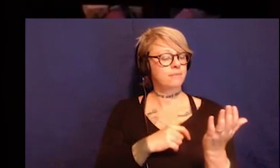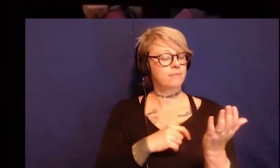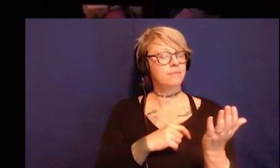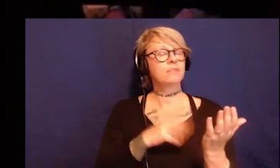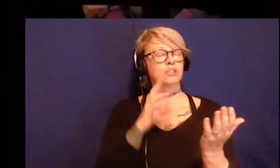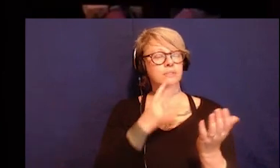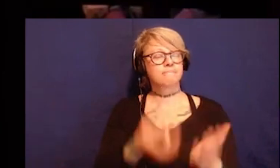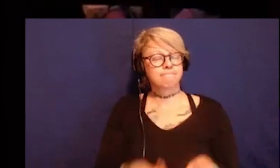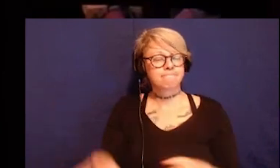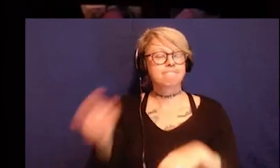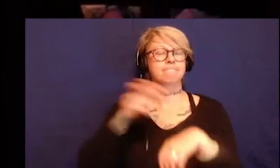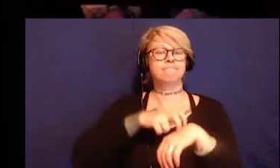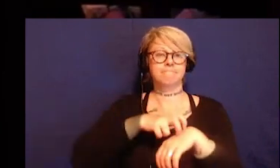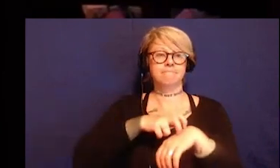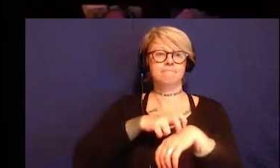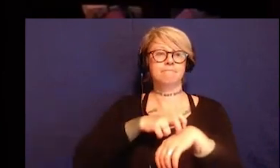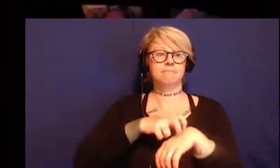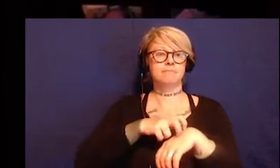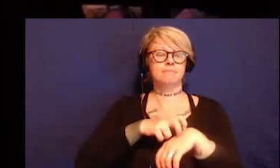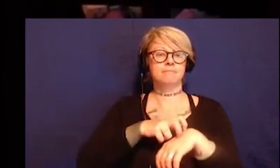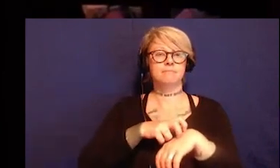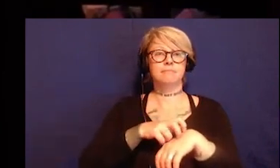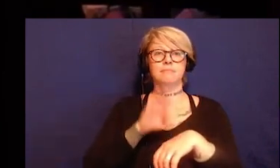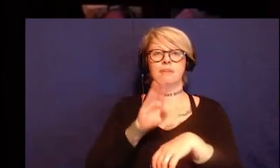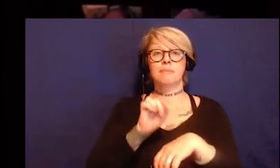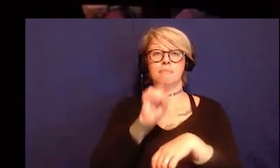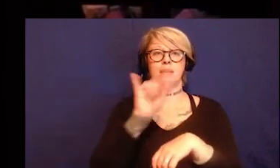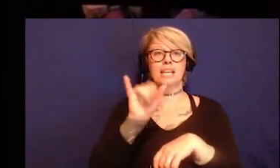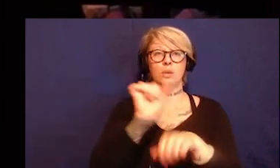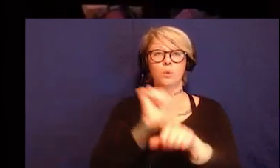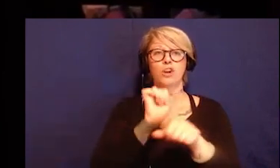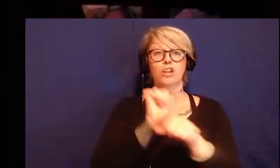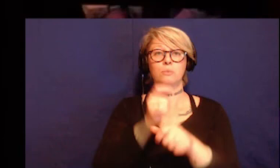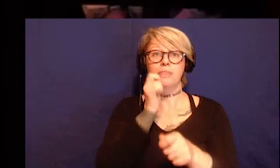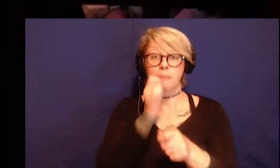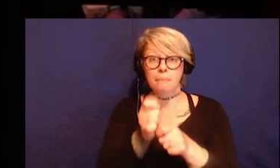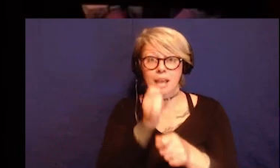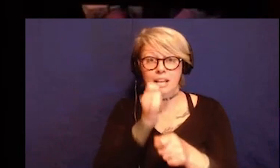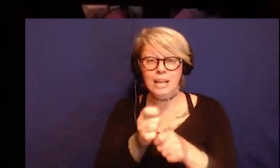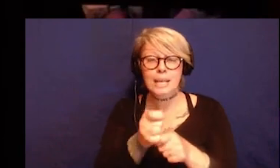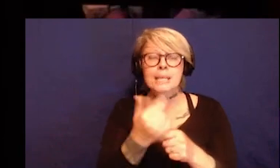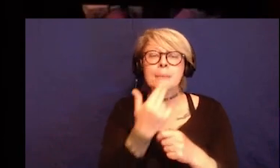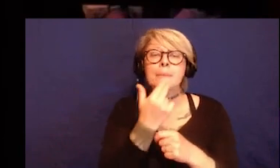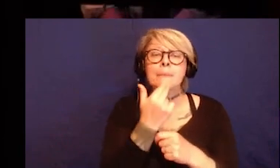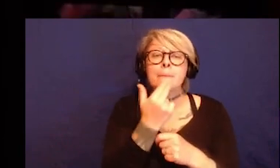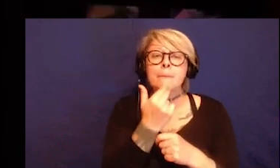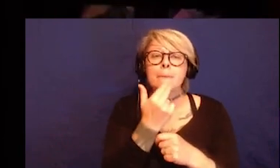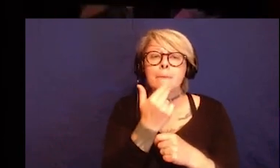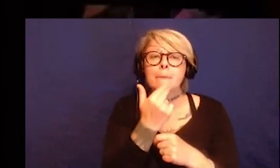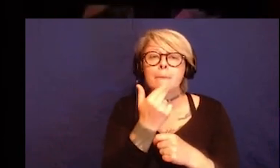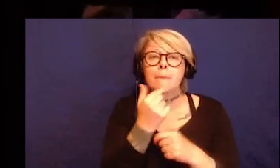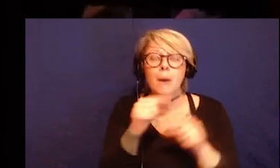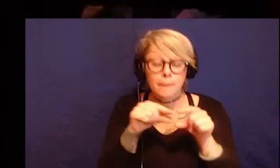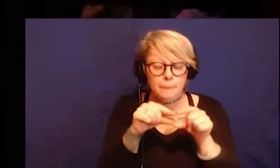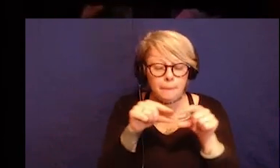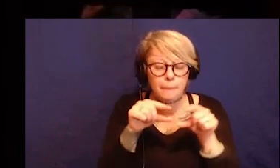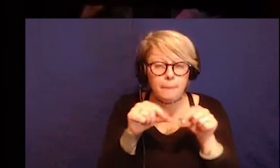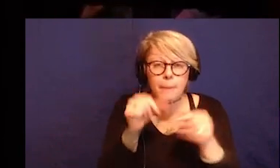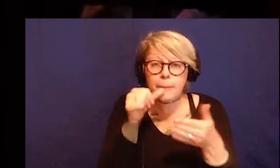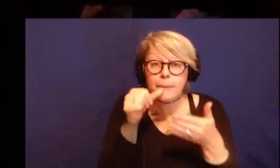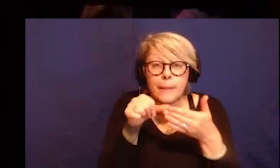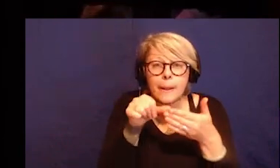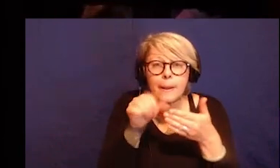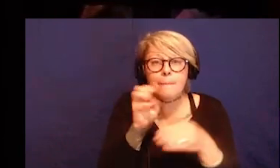of bed. Betty works away under a big magnifier at the tiny pieces of mail, all addressed to